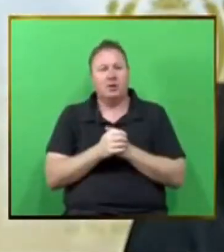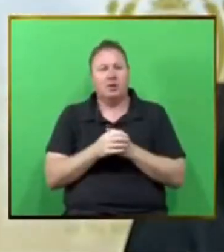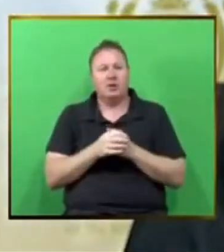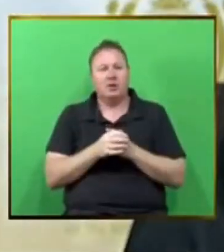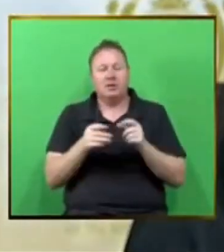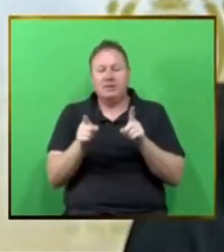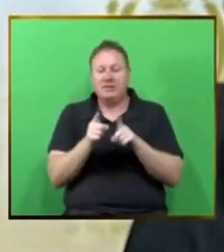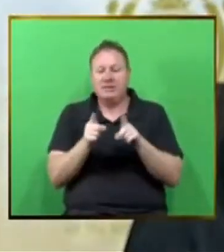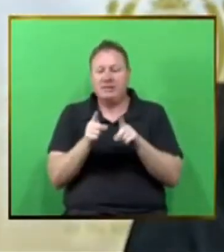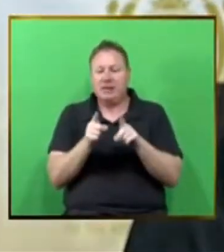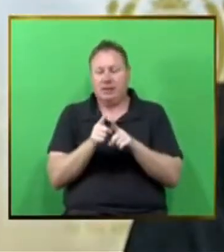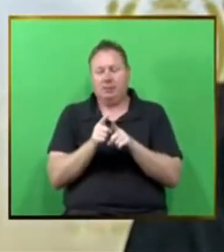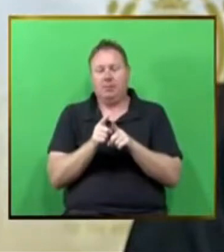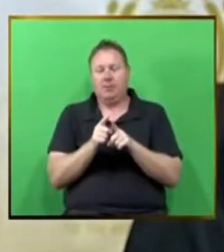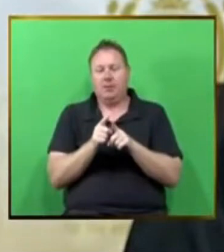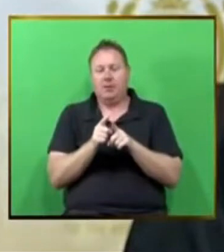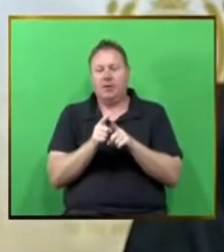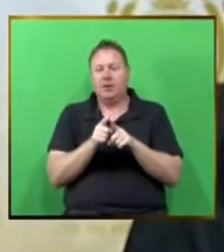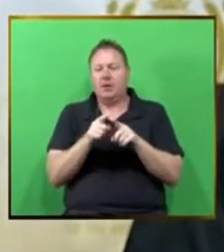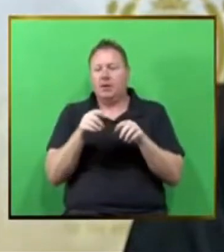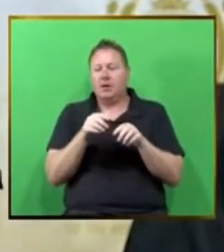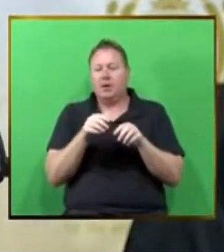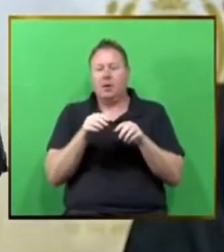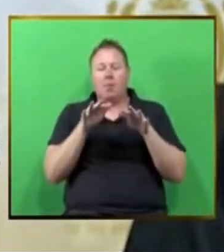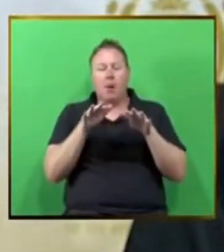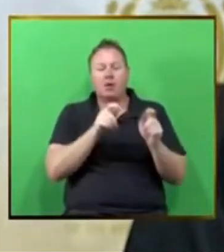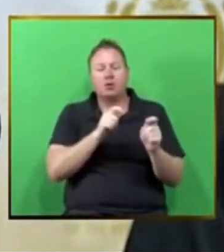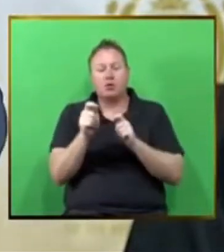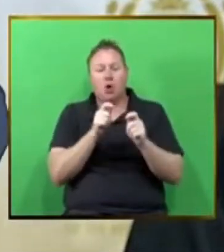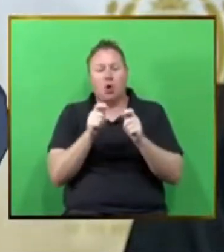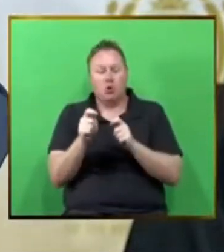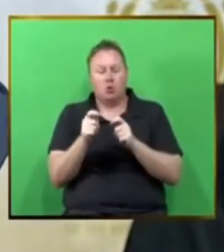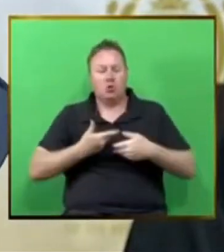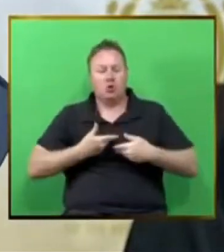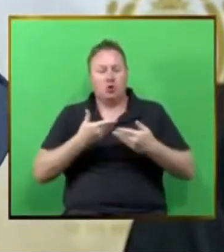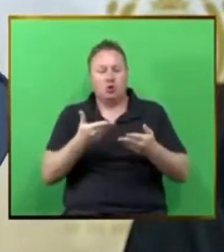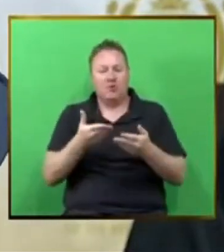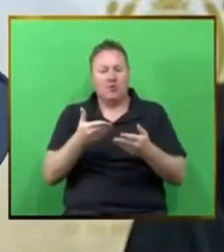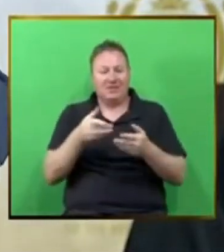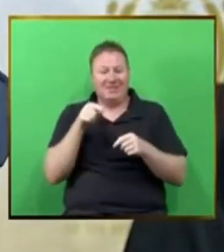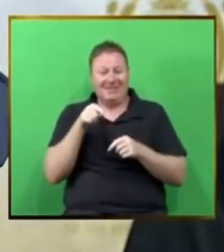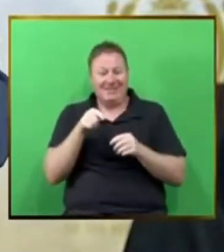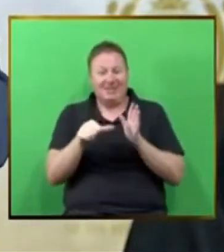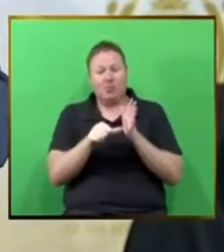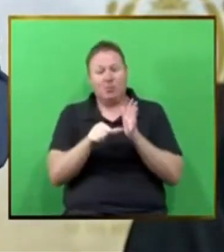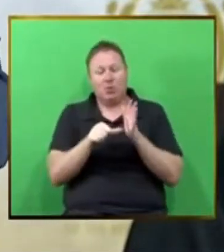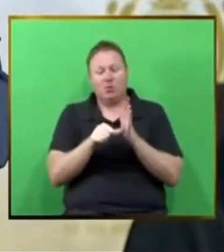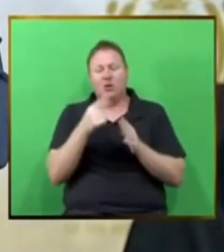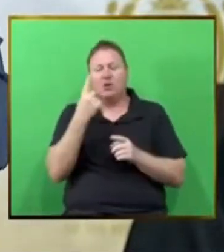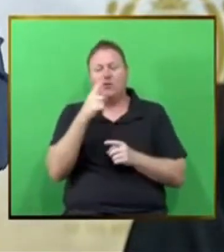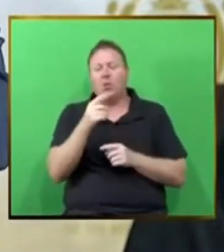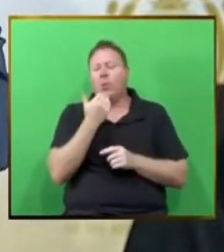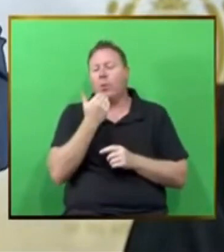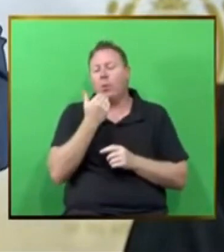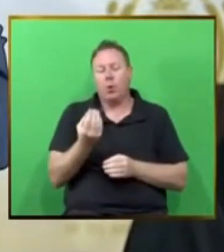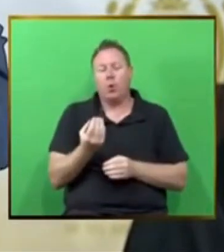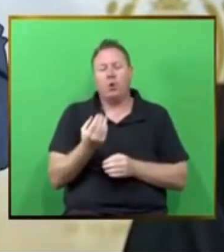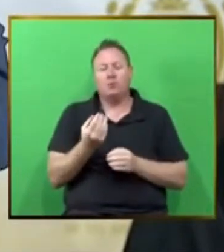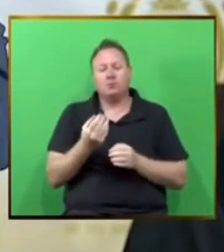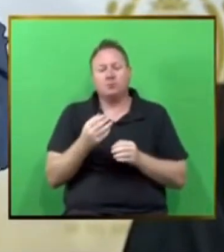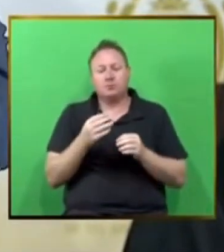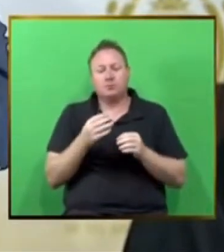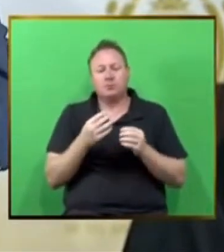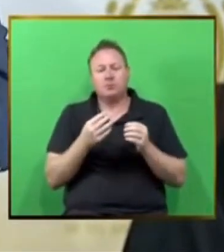transport services for low-income communities. The Rail Recovery Program of the Passenger